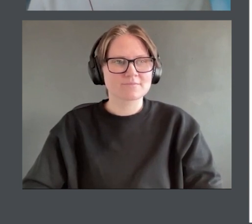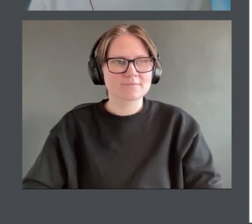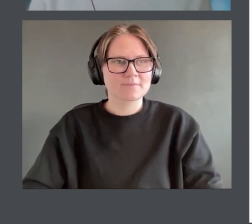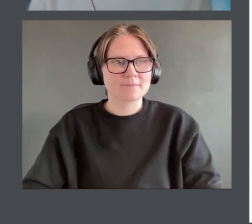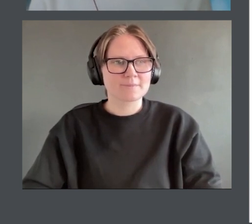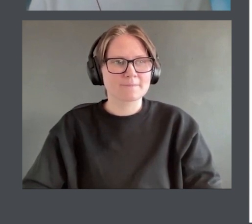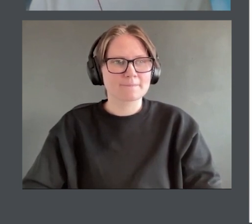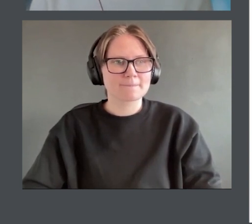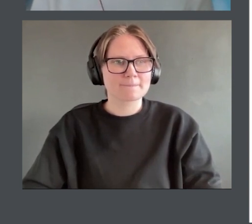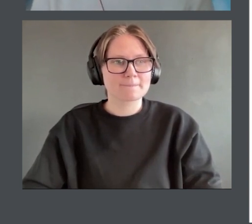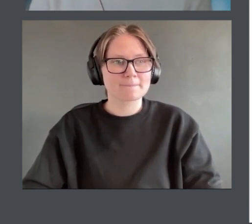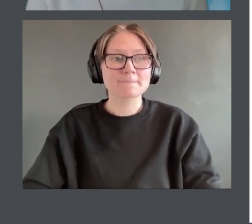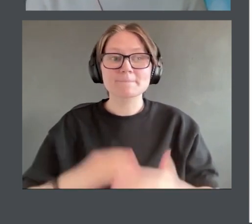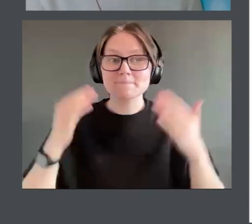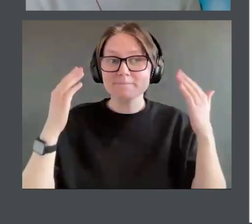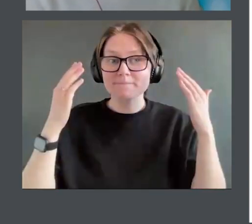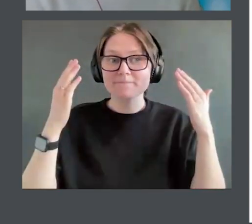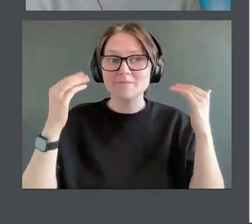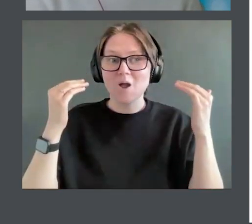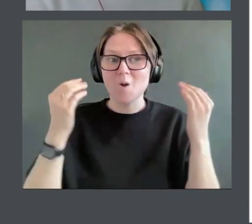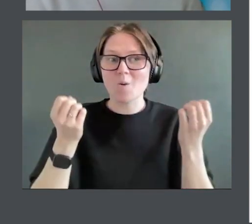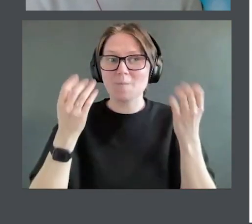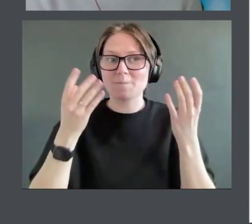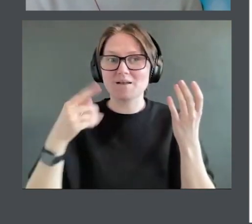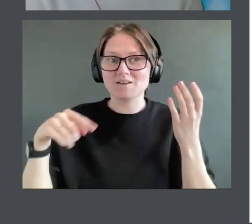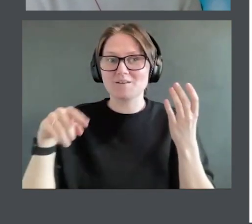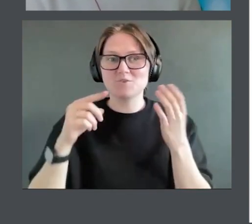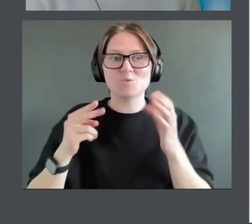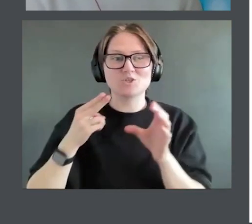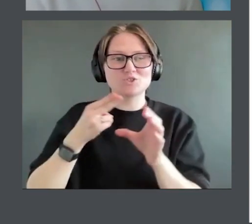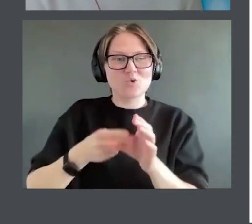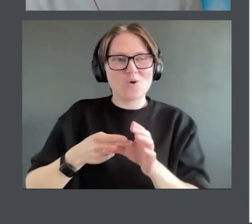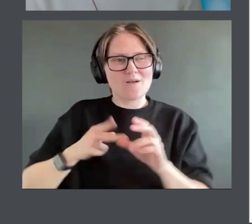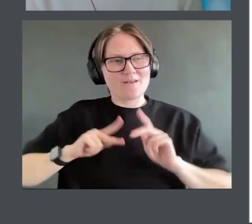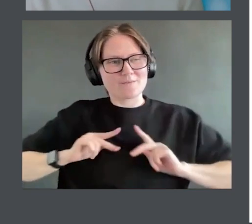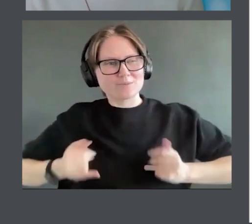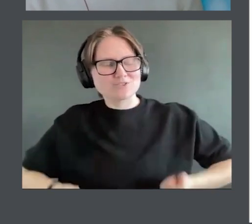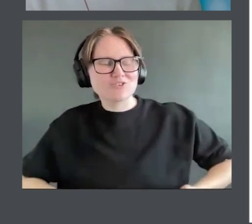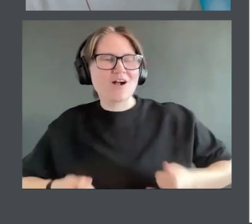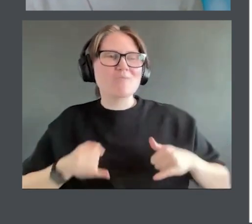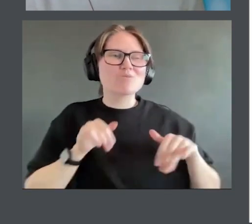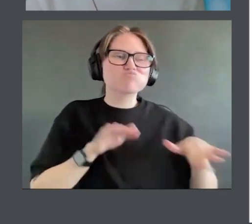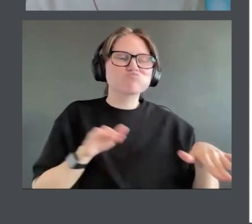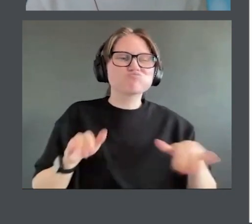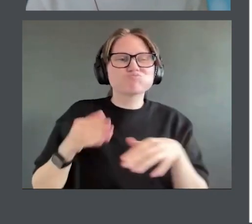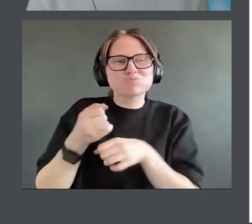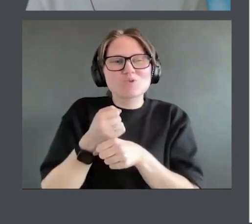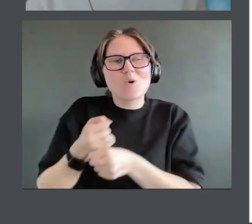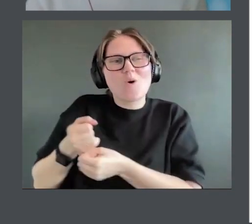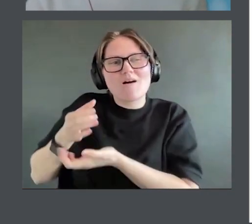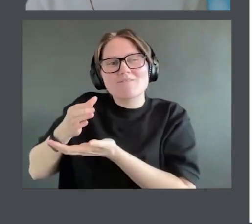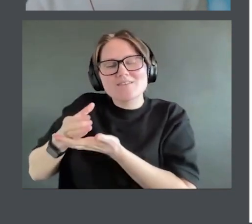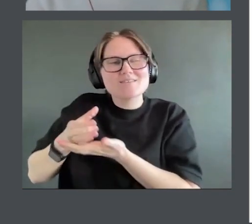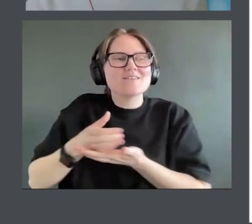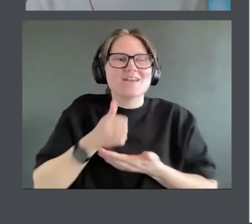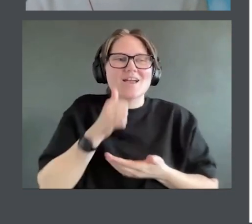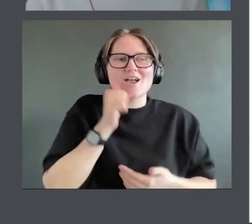I hope many of you are joining in your pajamas with coffee in hand and Girl Scout cookies in the other.